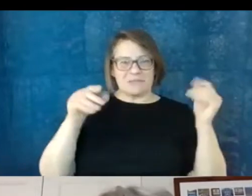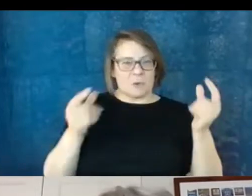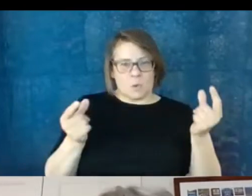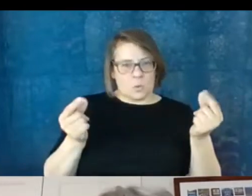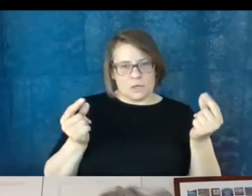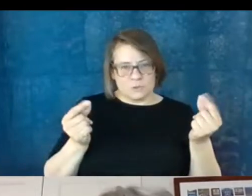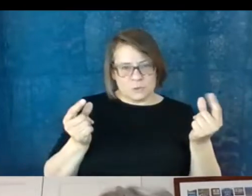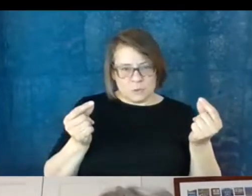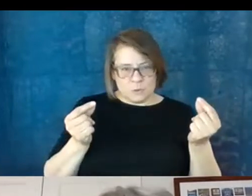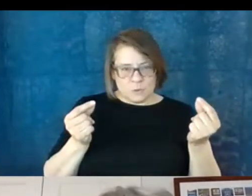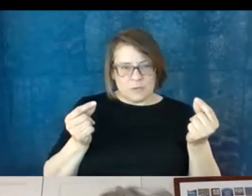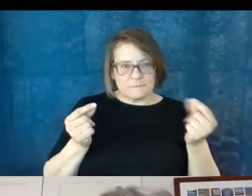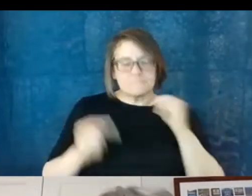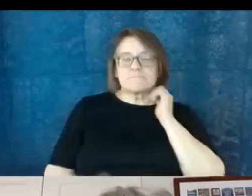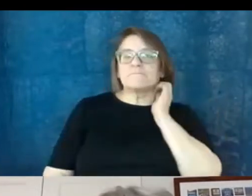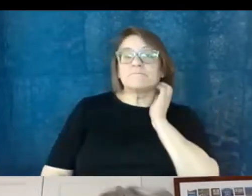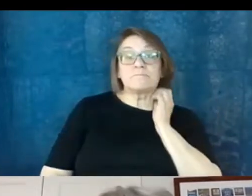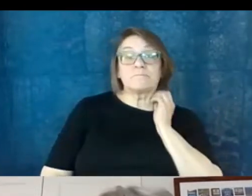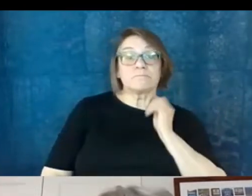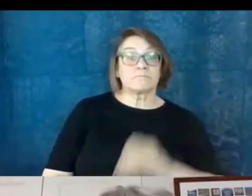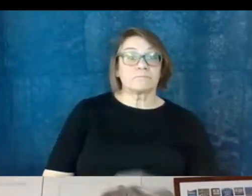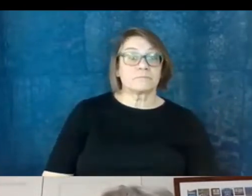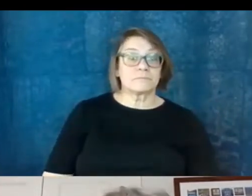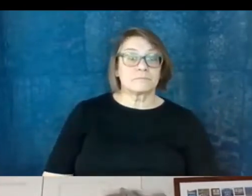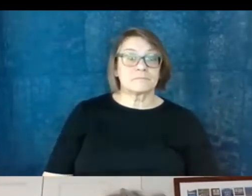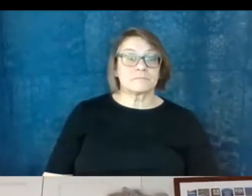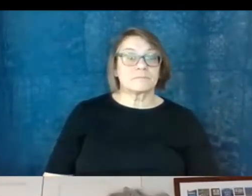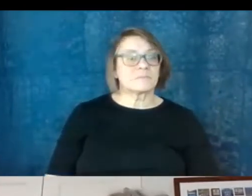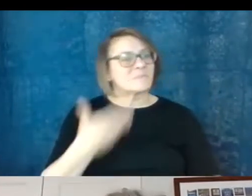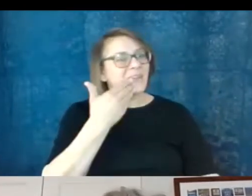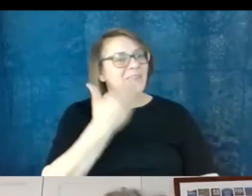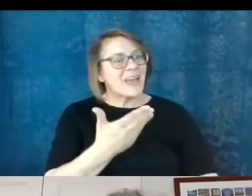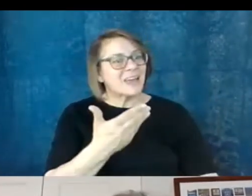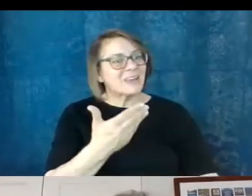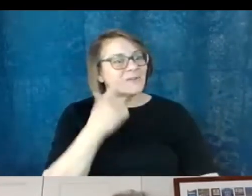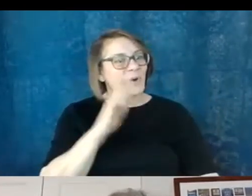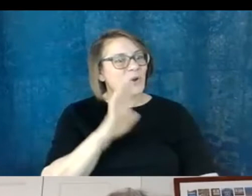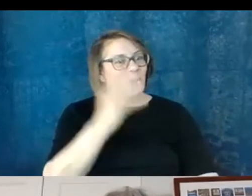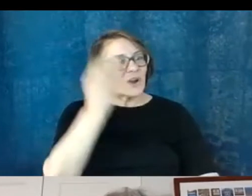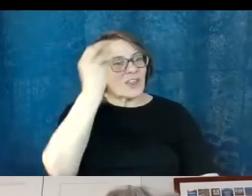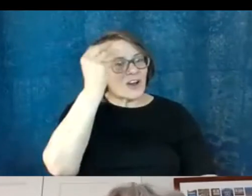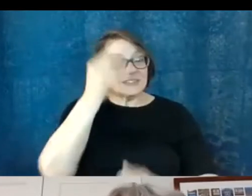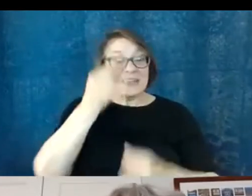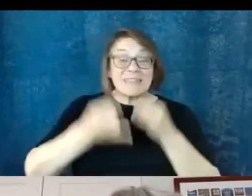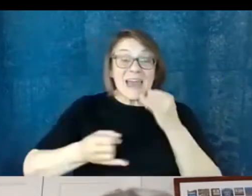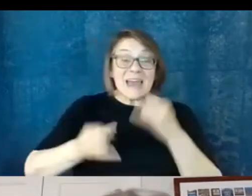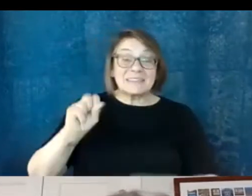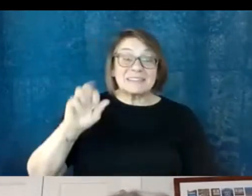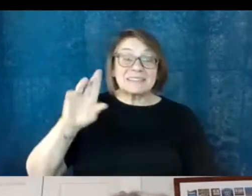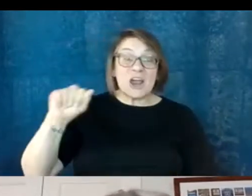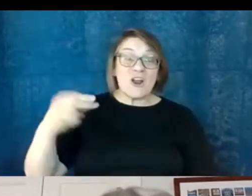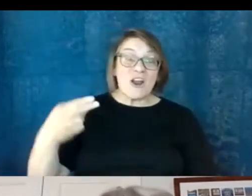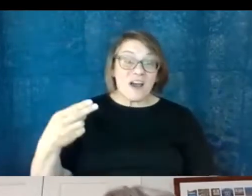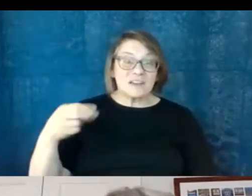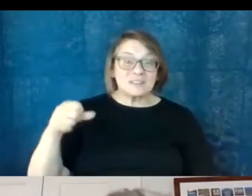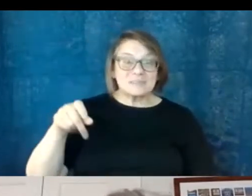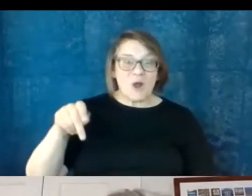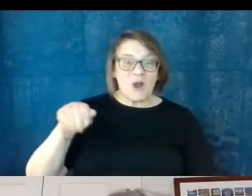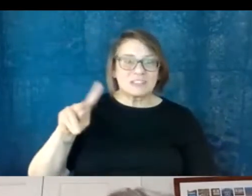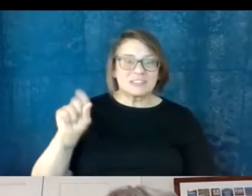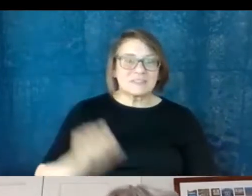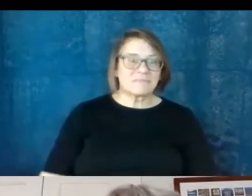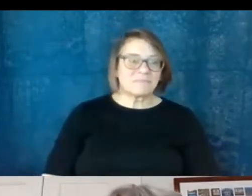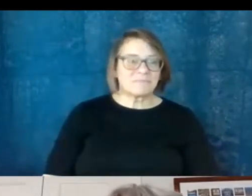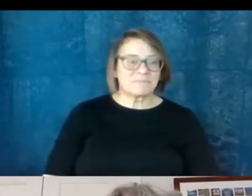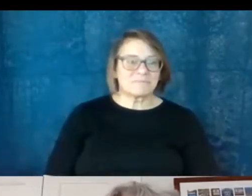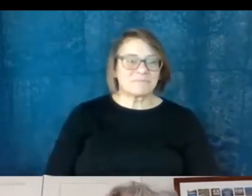we can kind of improve that relationship. Thank you for your thoughts. And lastly, Sara Sparks.